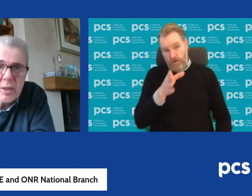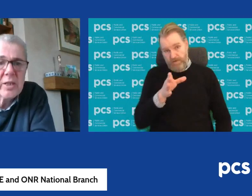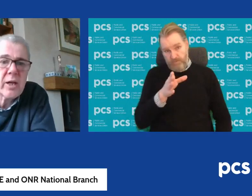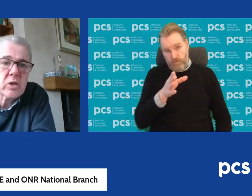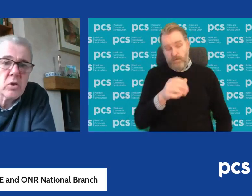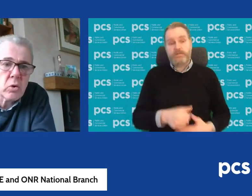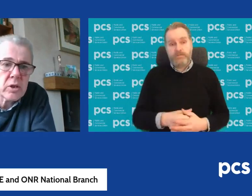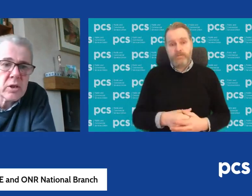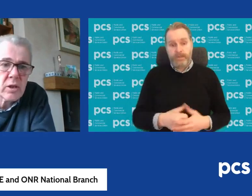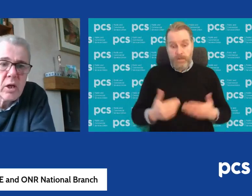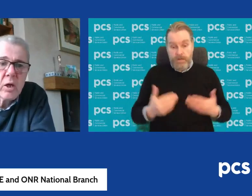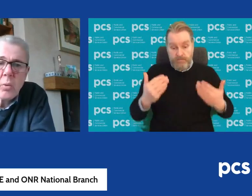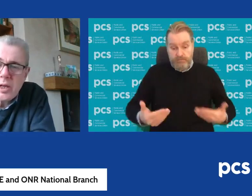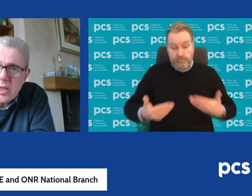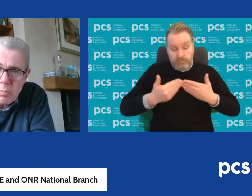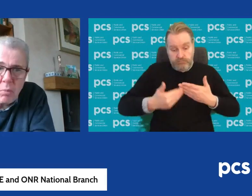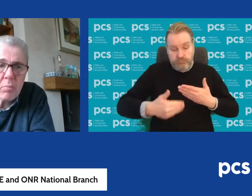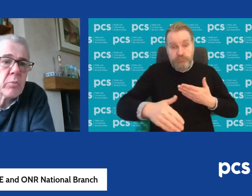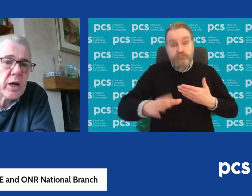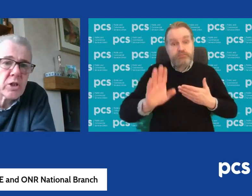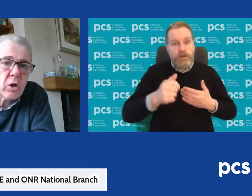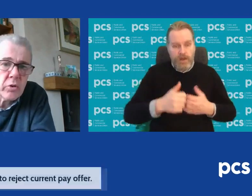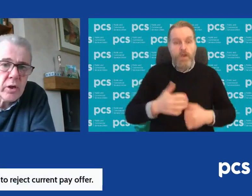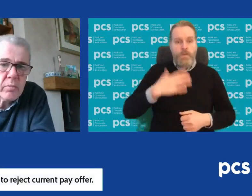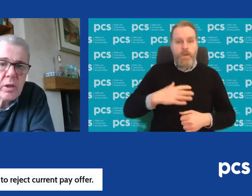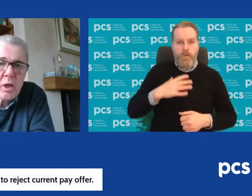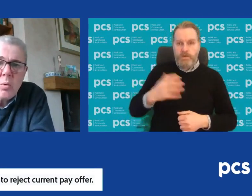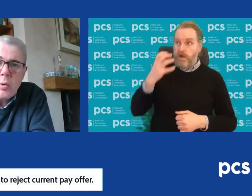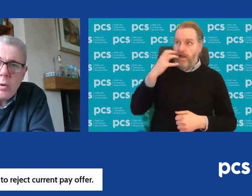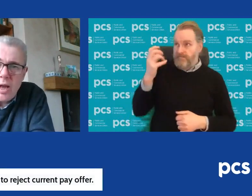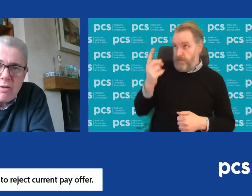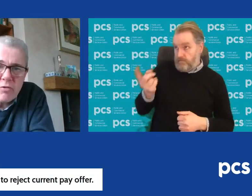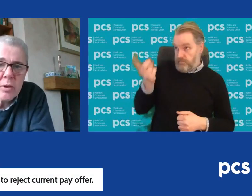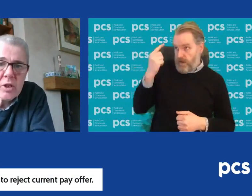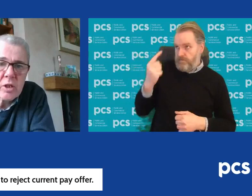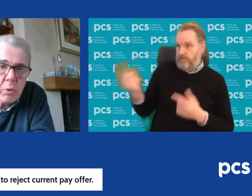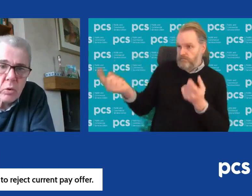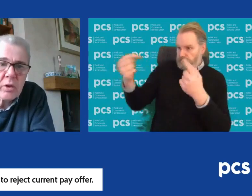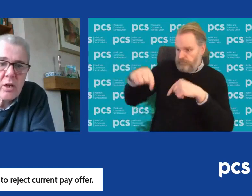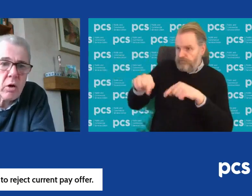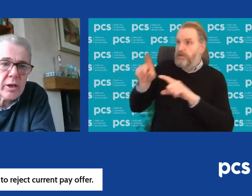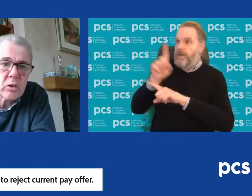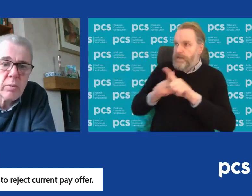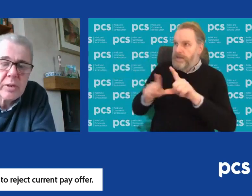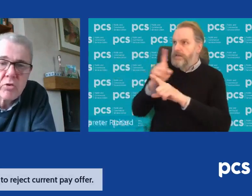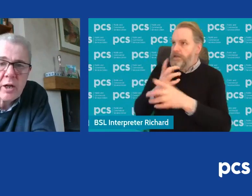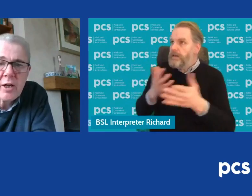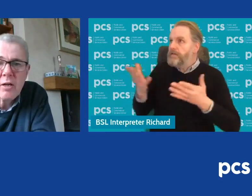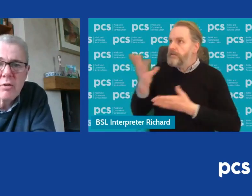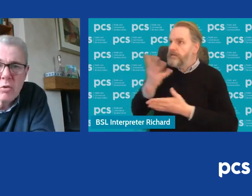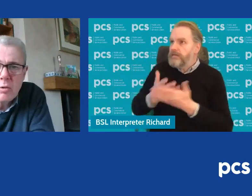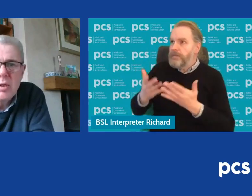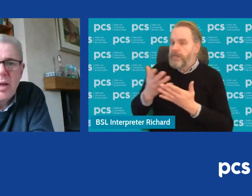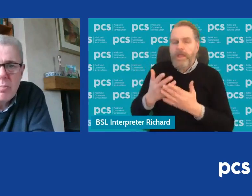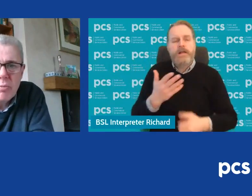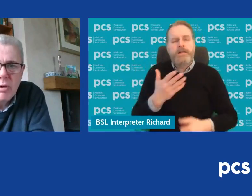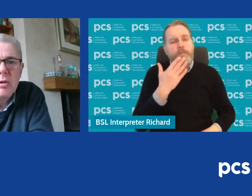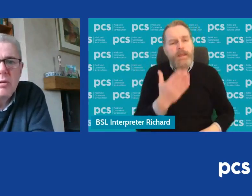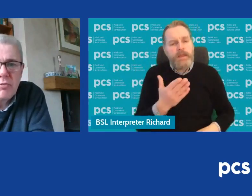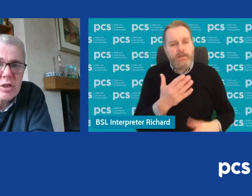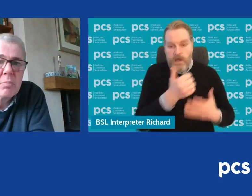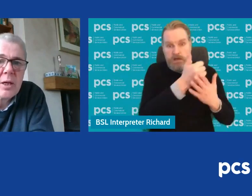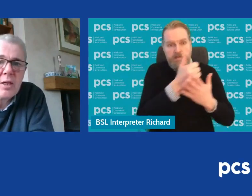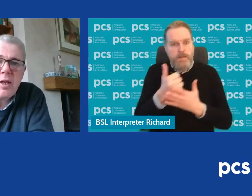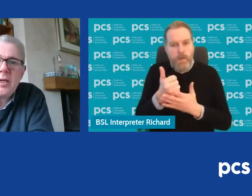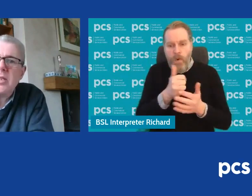action's going to get us talks. We need to put more pressure on them. We want everyone to support their colleagues who will be striking throughout April,